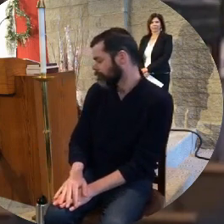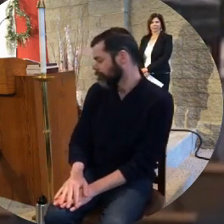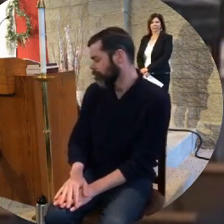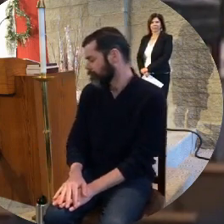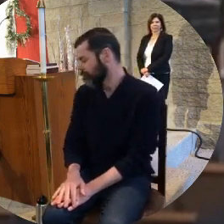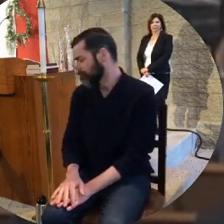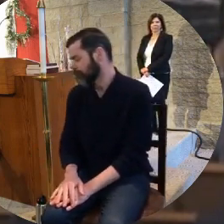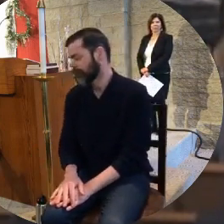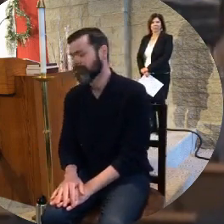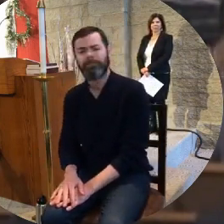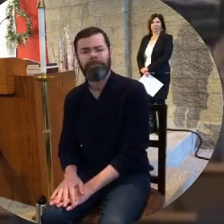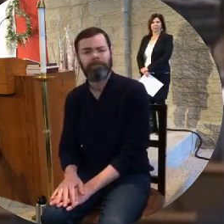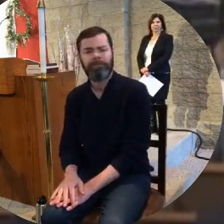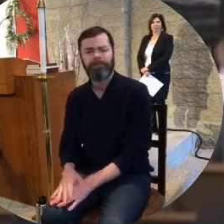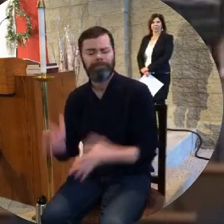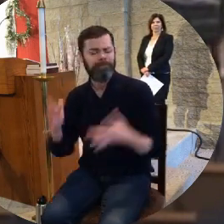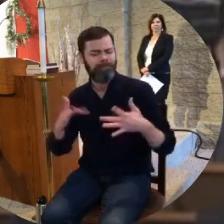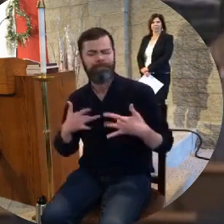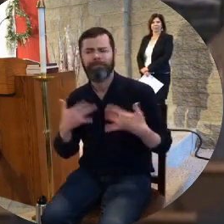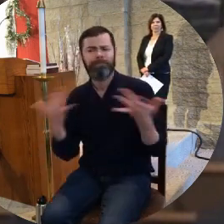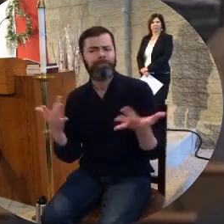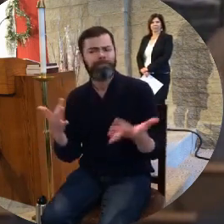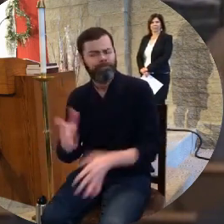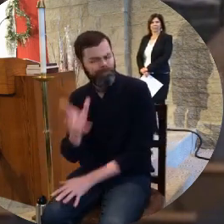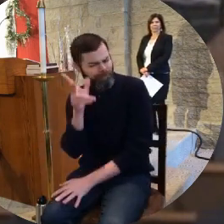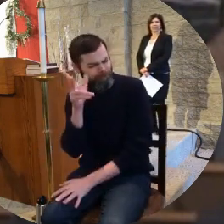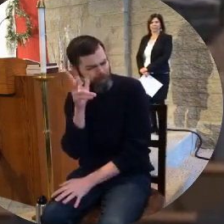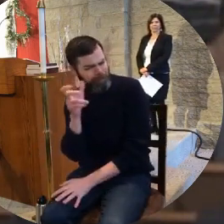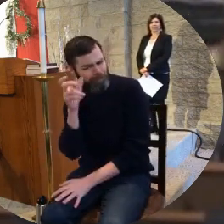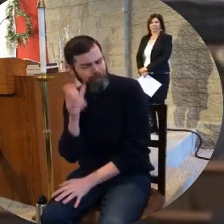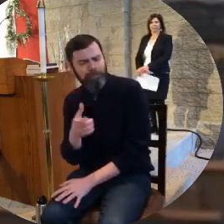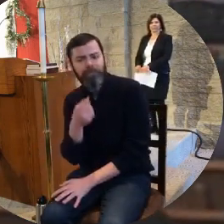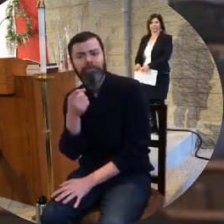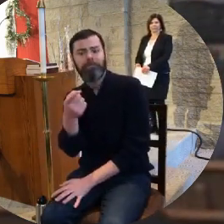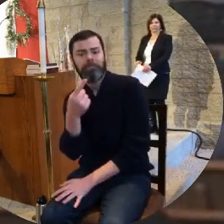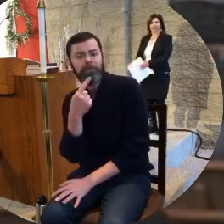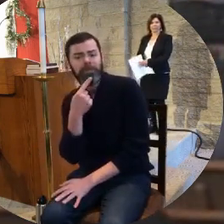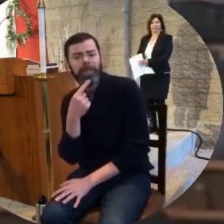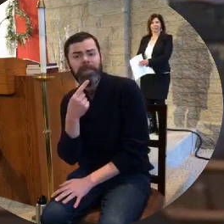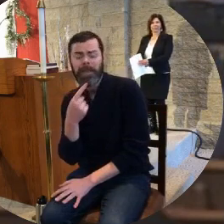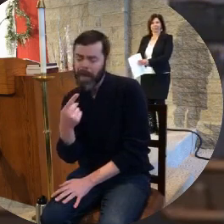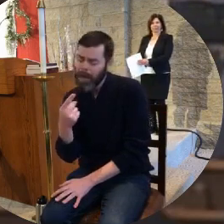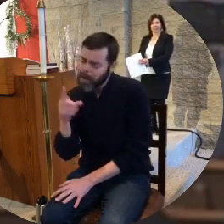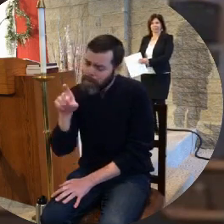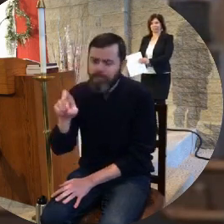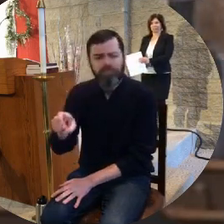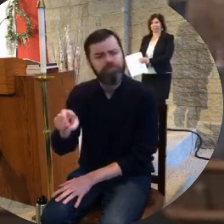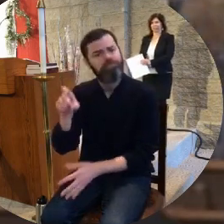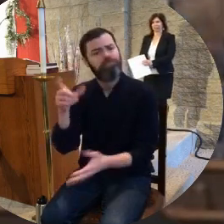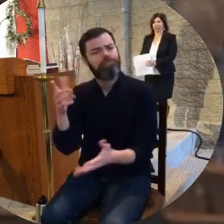come. So what is this I hear? You deserve a